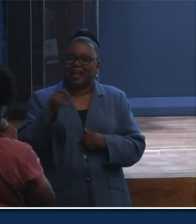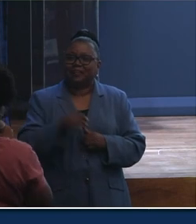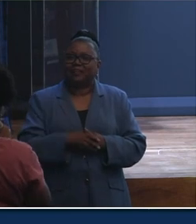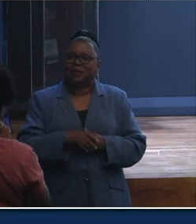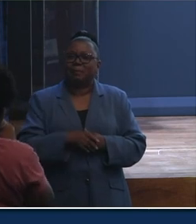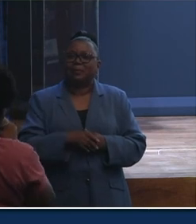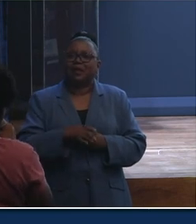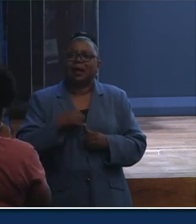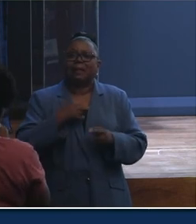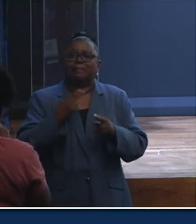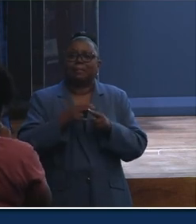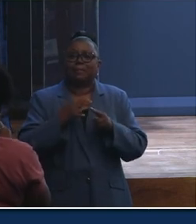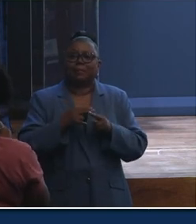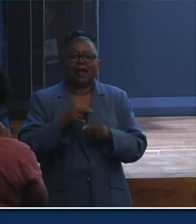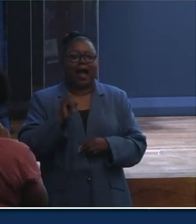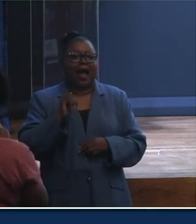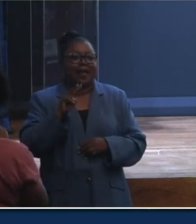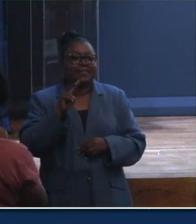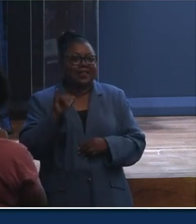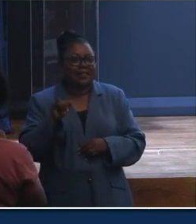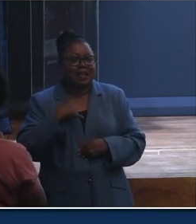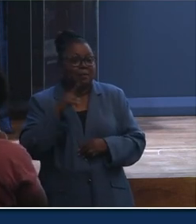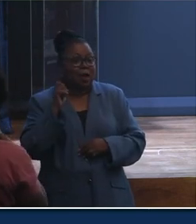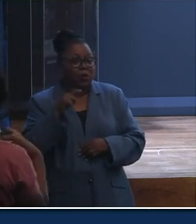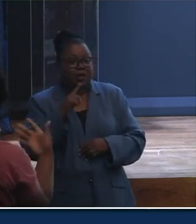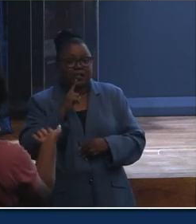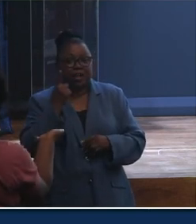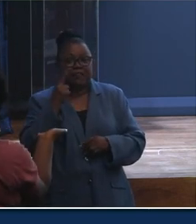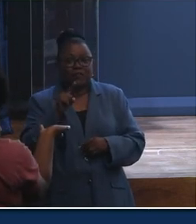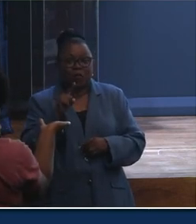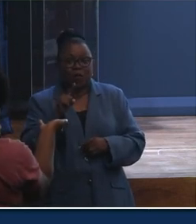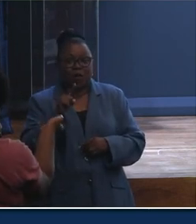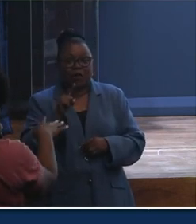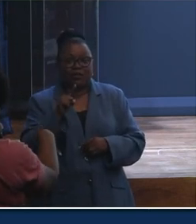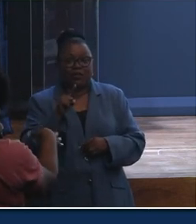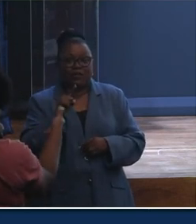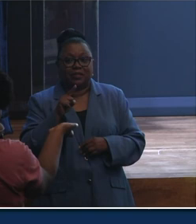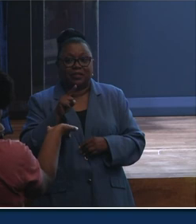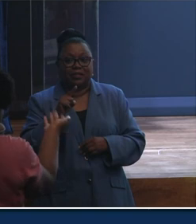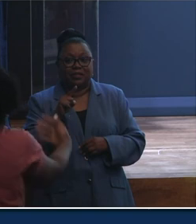question. My name is Ivy, and my question is for